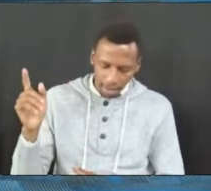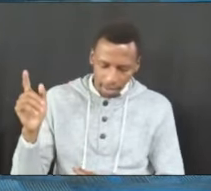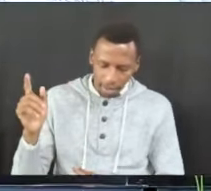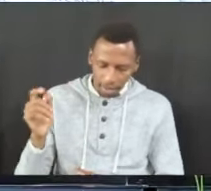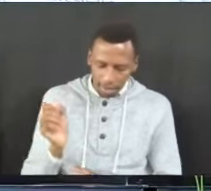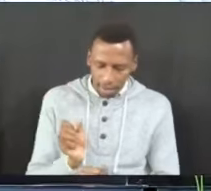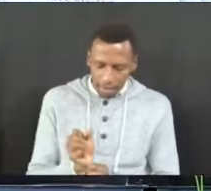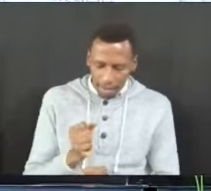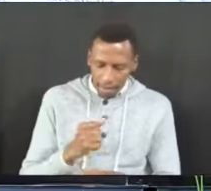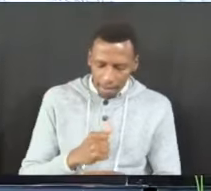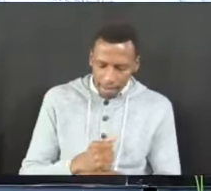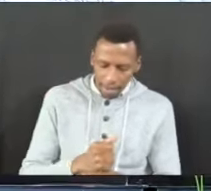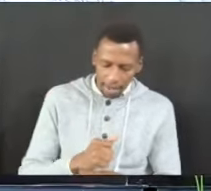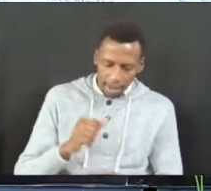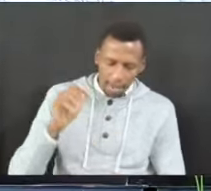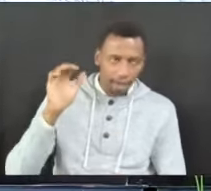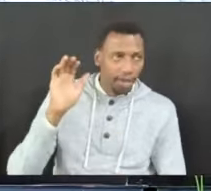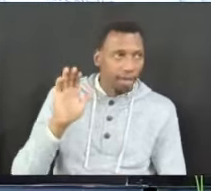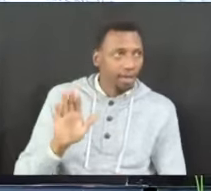righteousness.